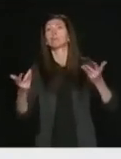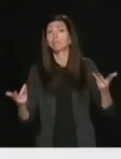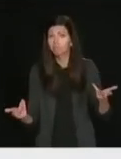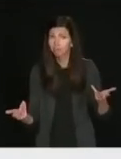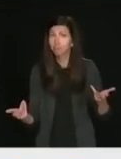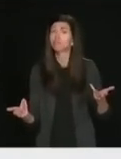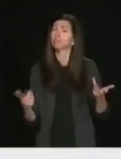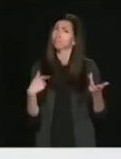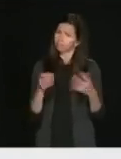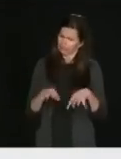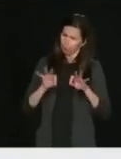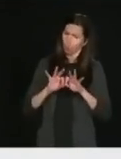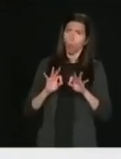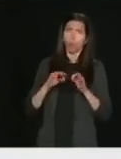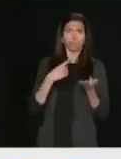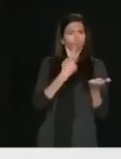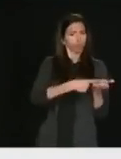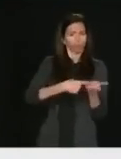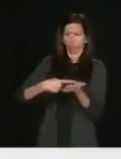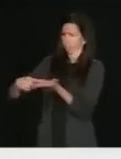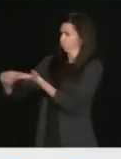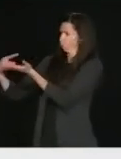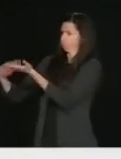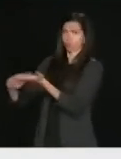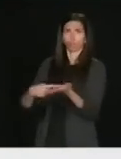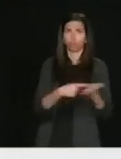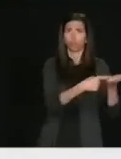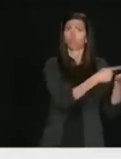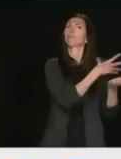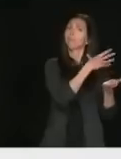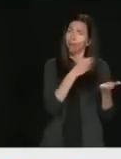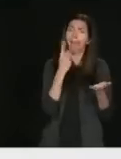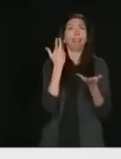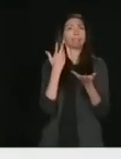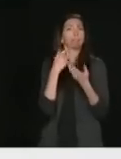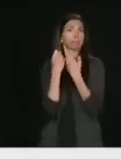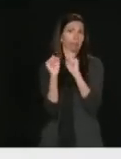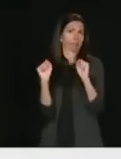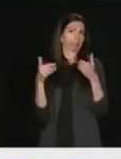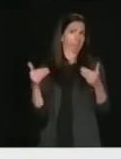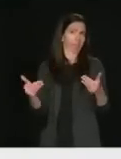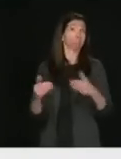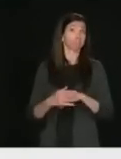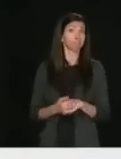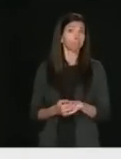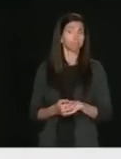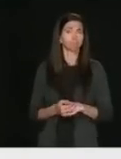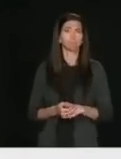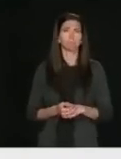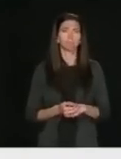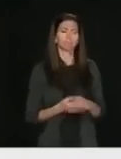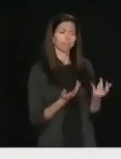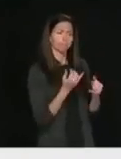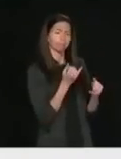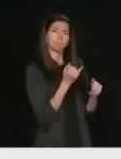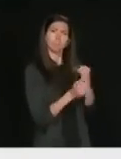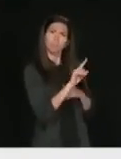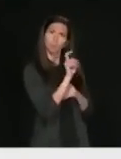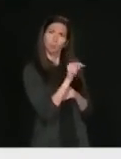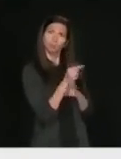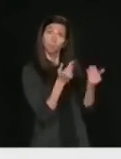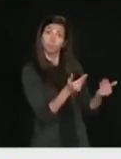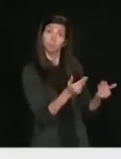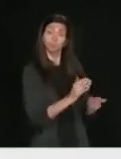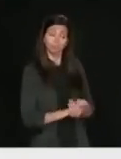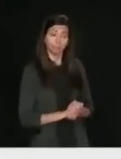in upholding the importance of our democracy. Thank you. Operator, dernière question au téléphone. Thank